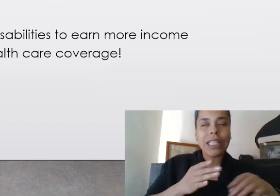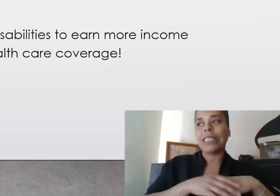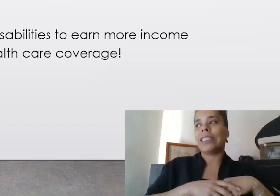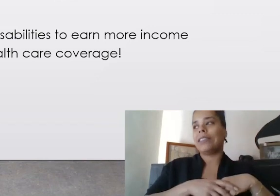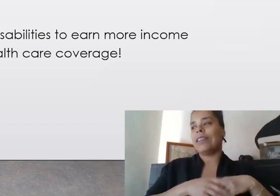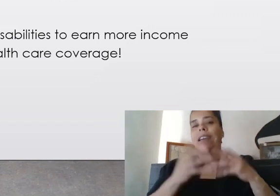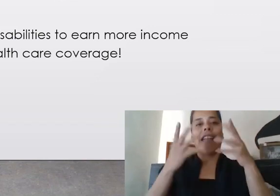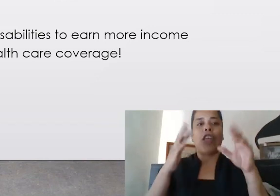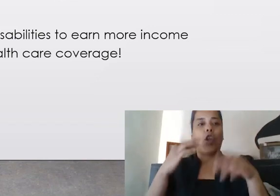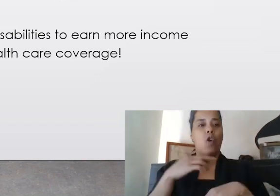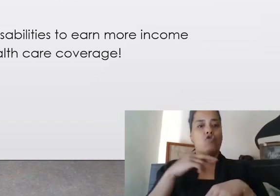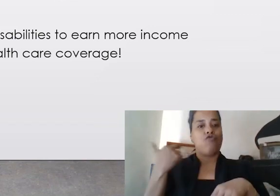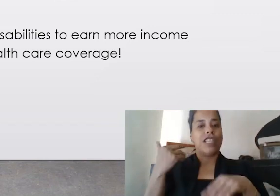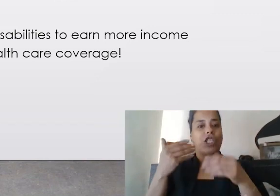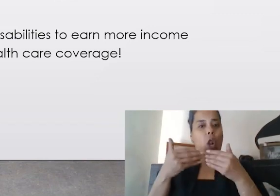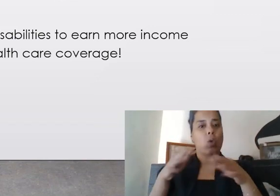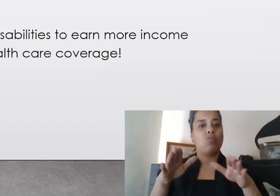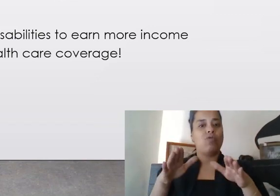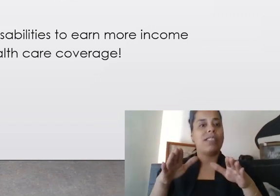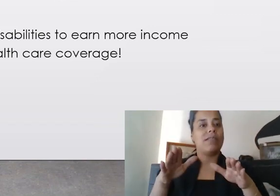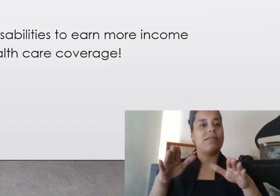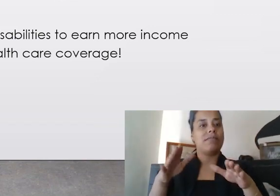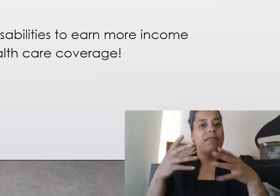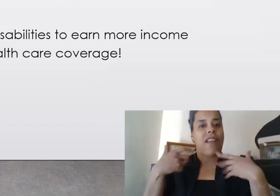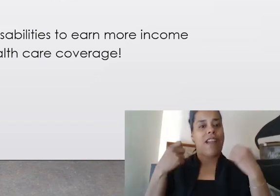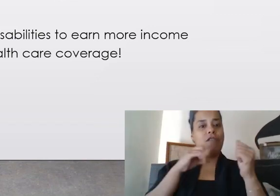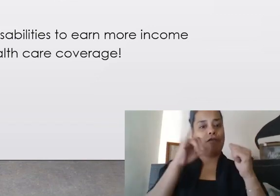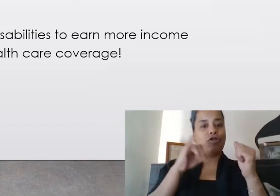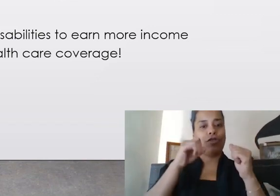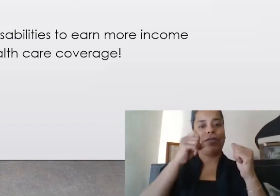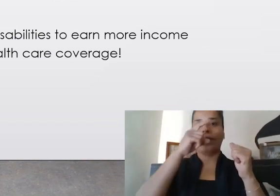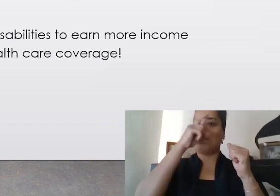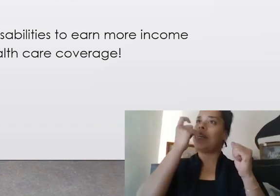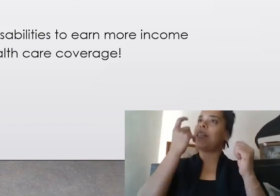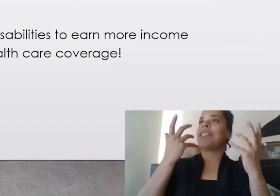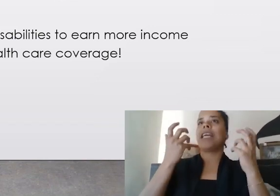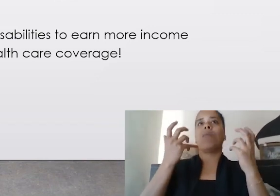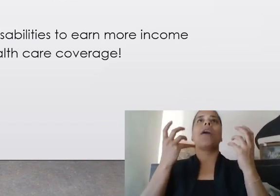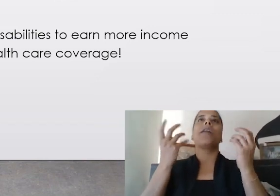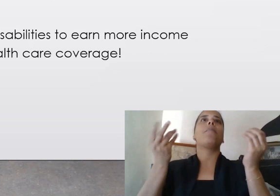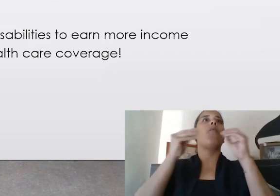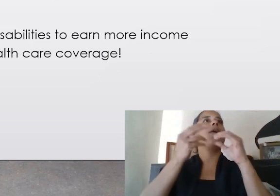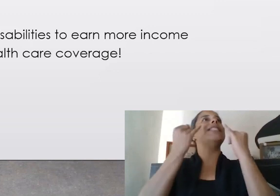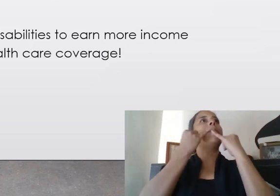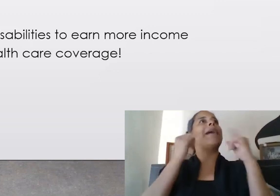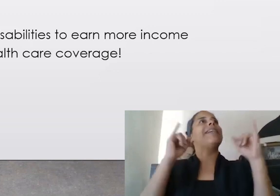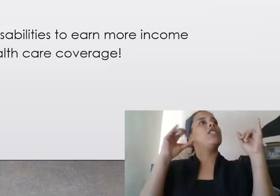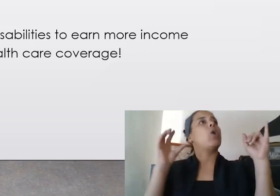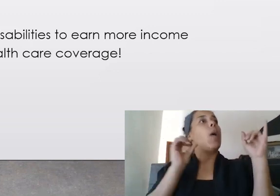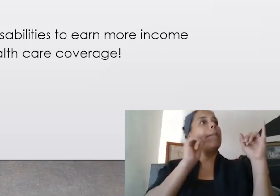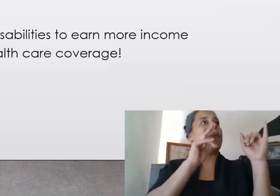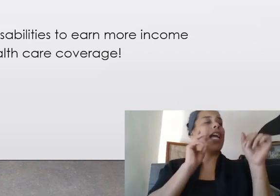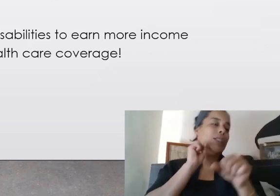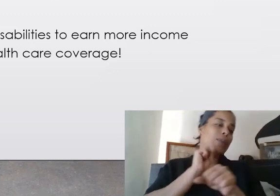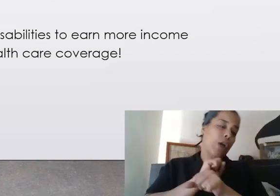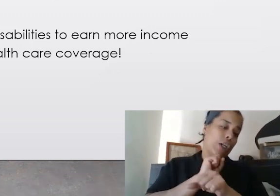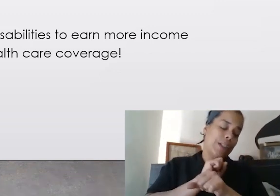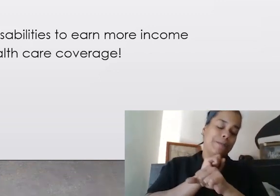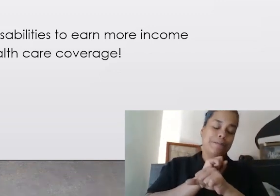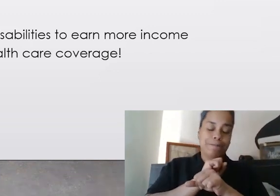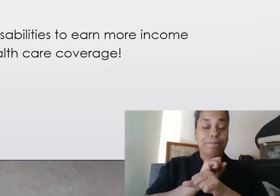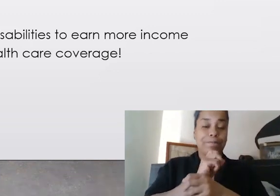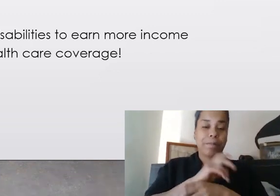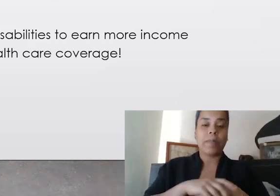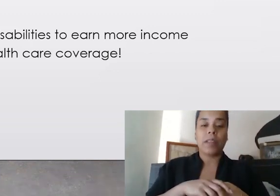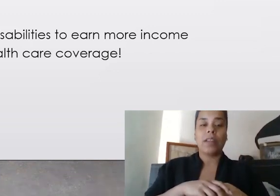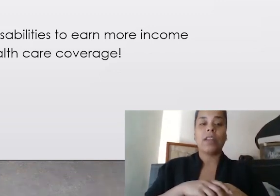health insurance because they decided that they wanted more independence by going back to work. So the Medicaid Buy-In